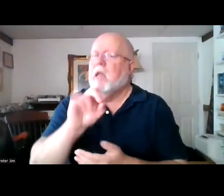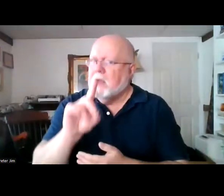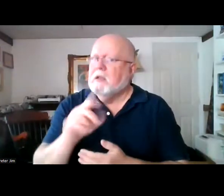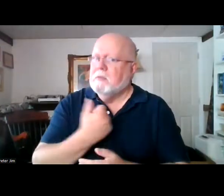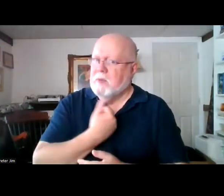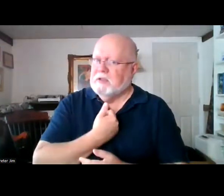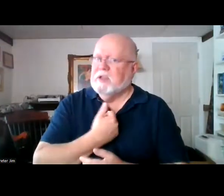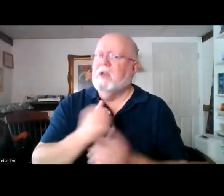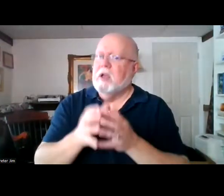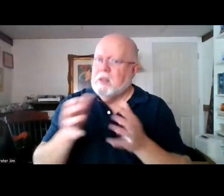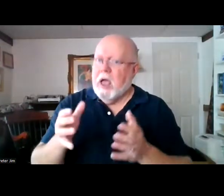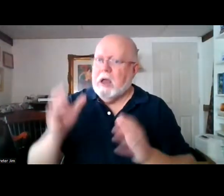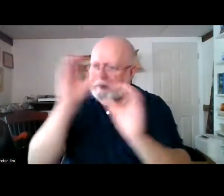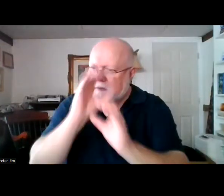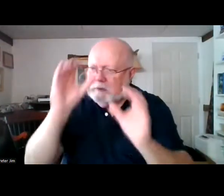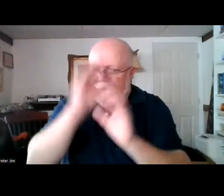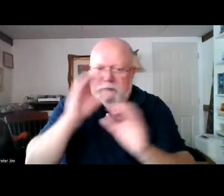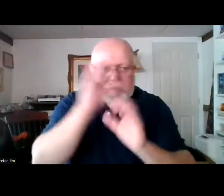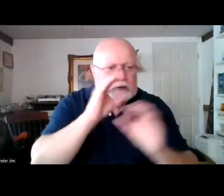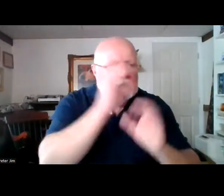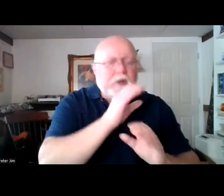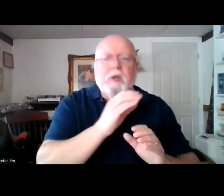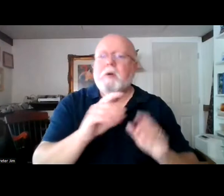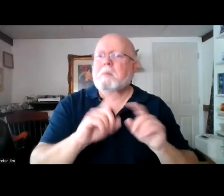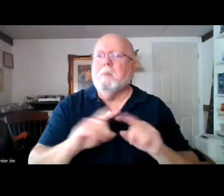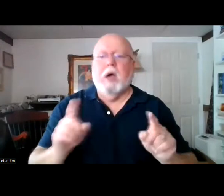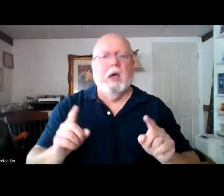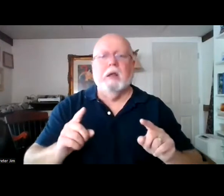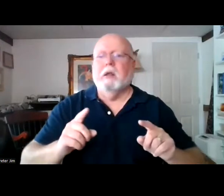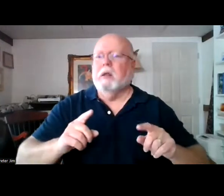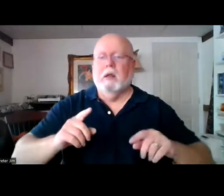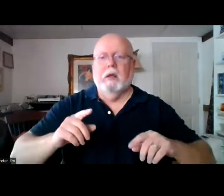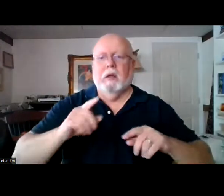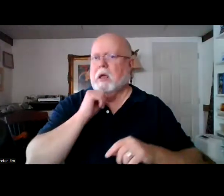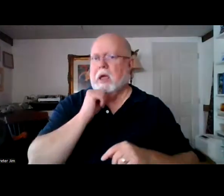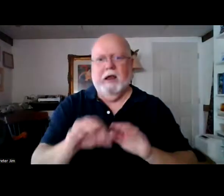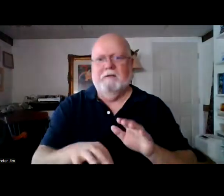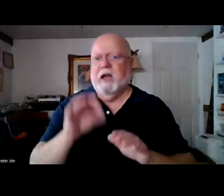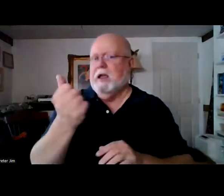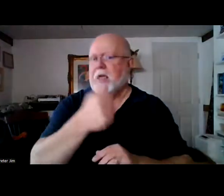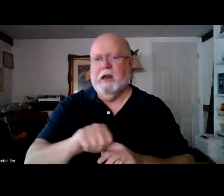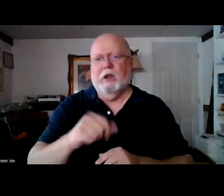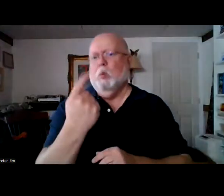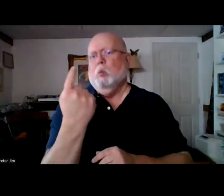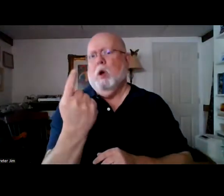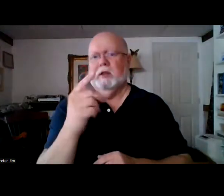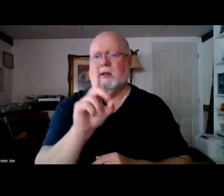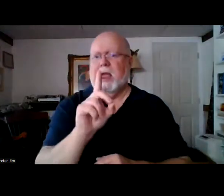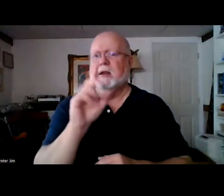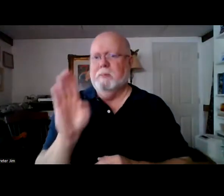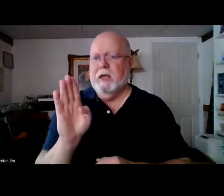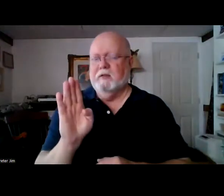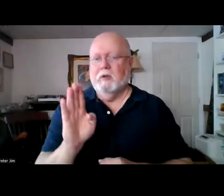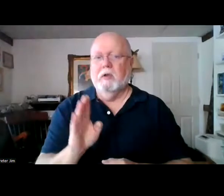this study to see, what I could find, but I did not come across any kind of database. I certainly would have presented